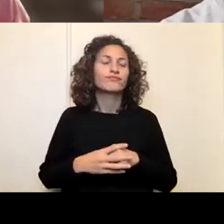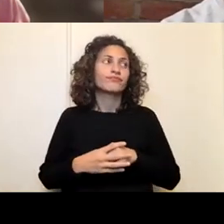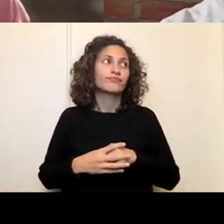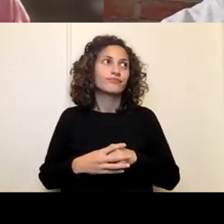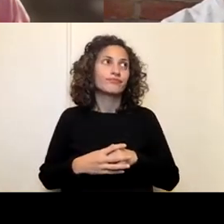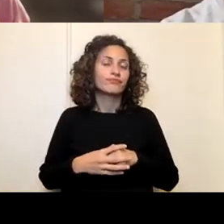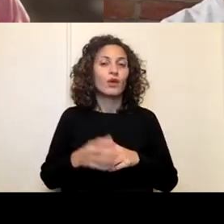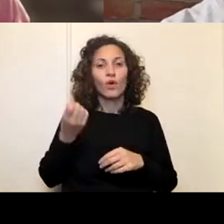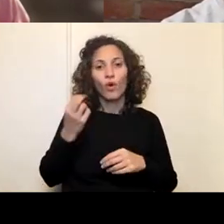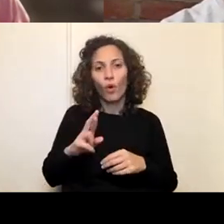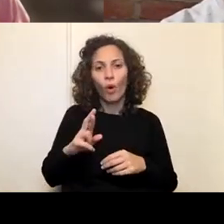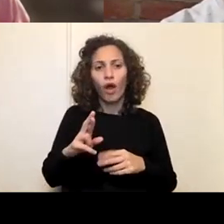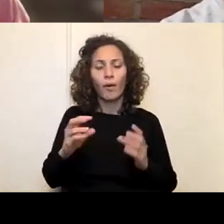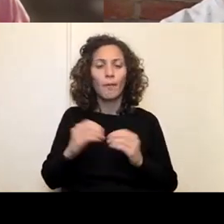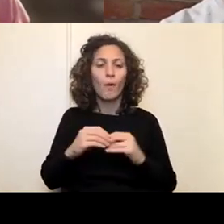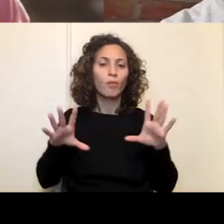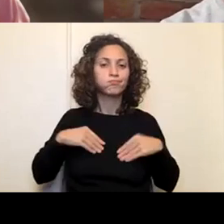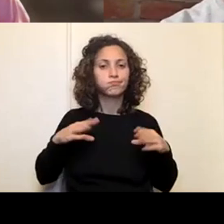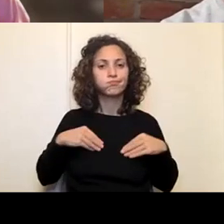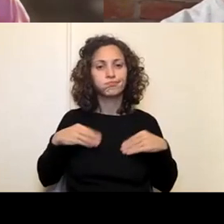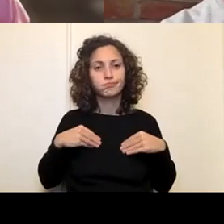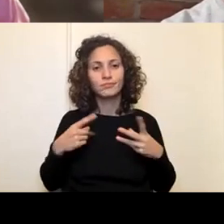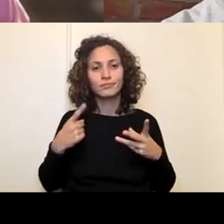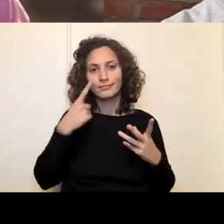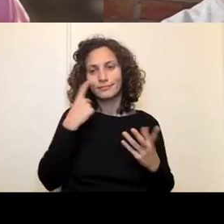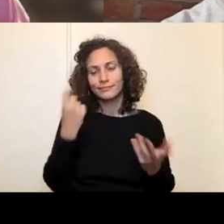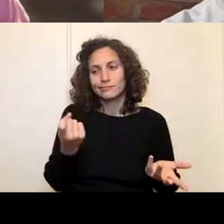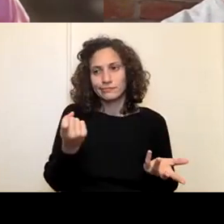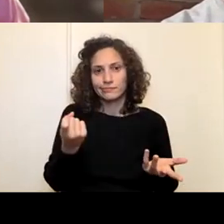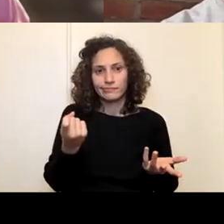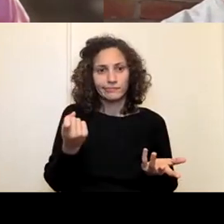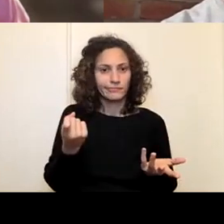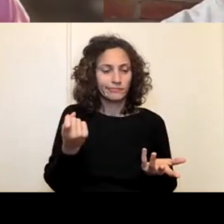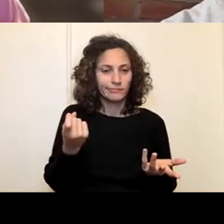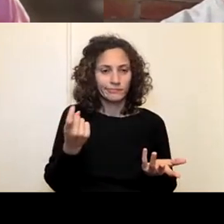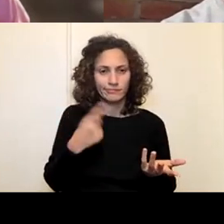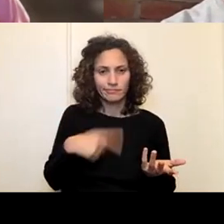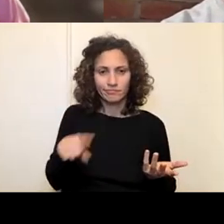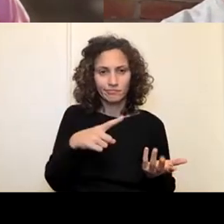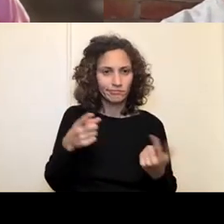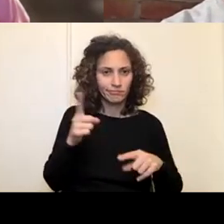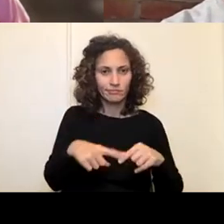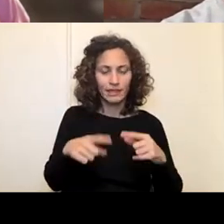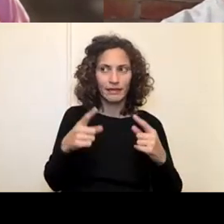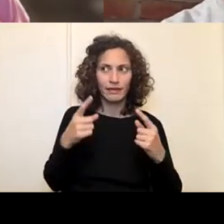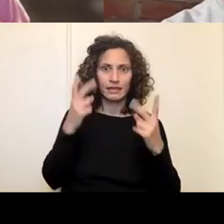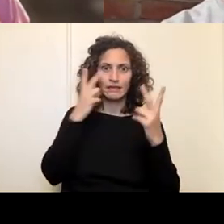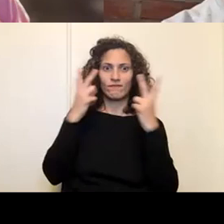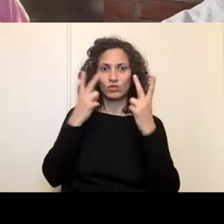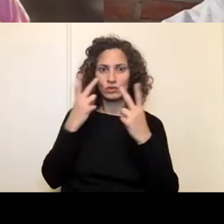or would be more accepting, you know, because they would not, you know, be able to see, you know, visually, you